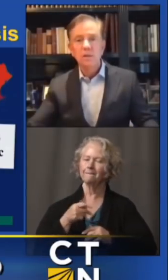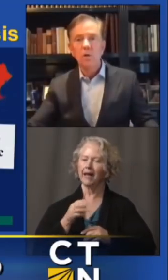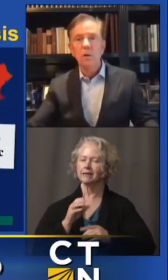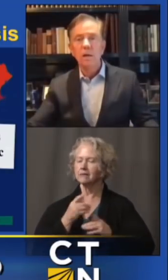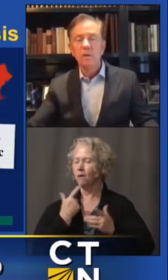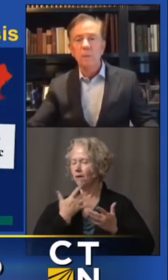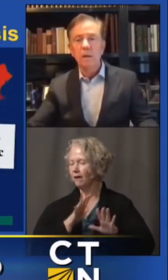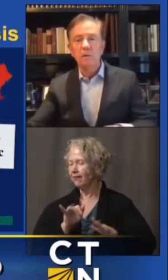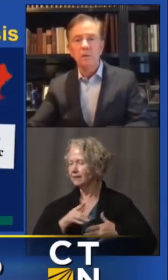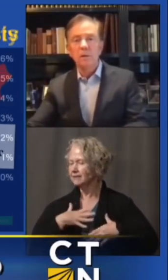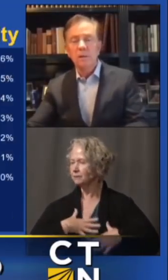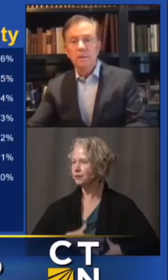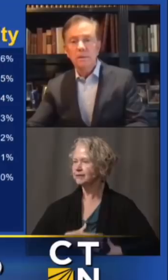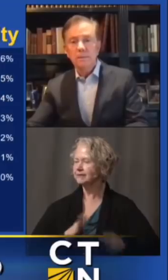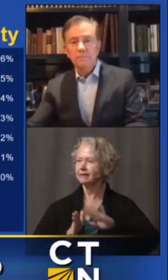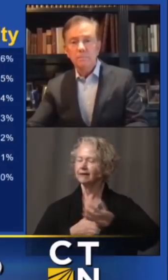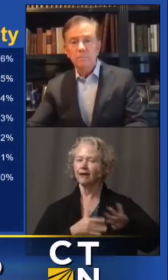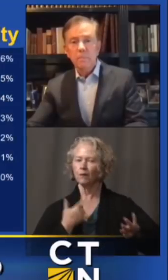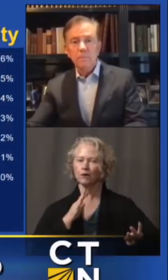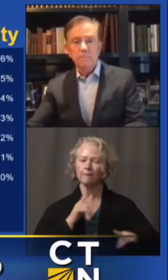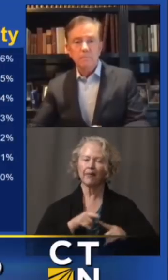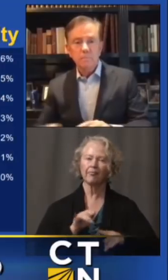Let's go to the next page.